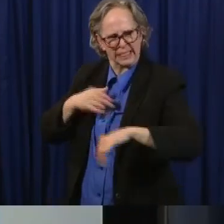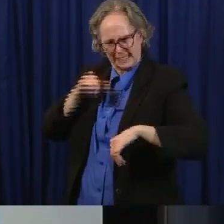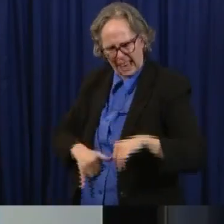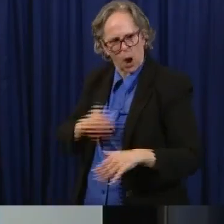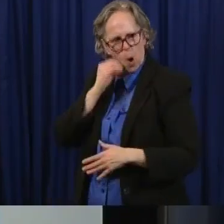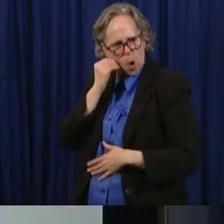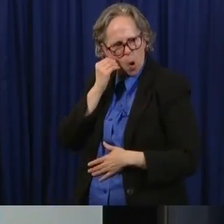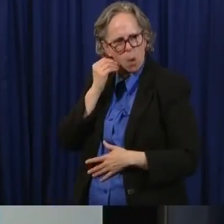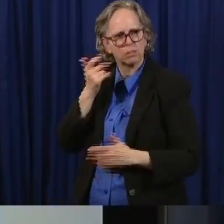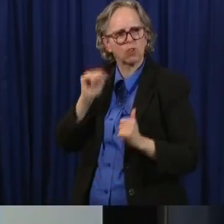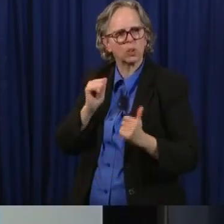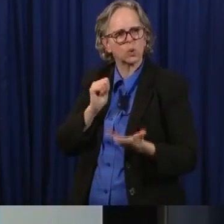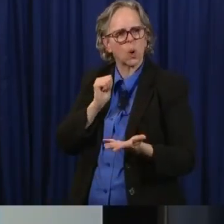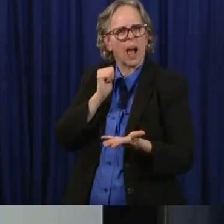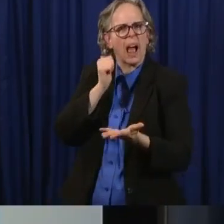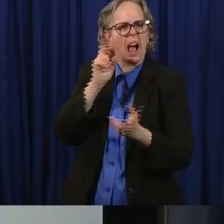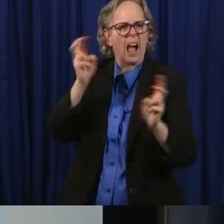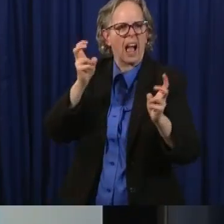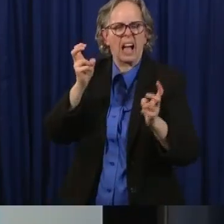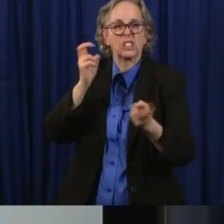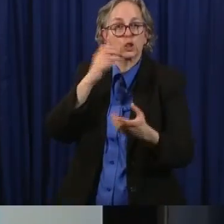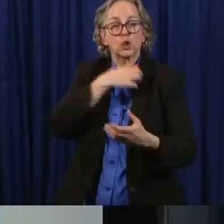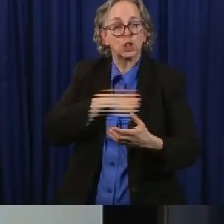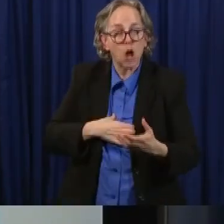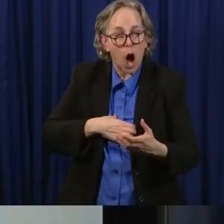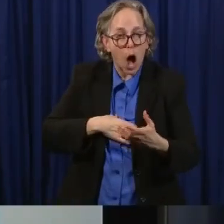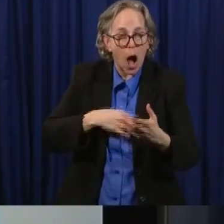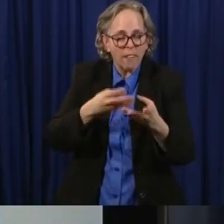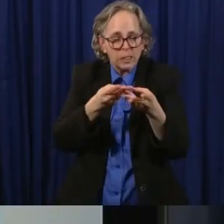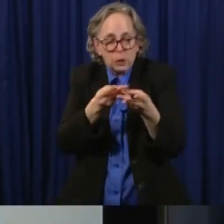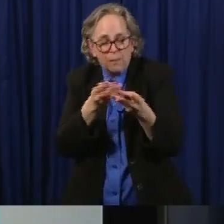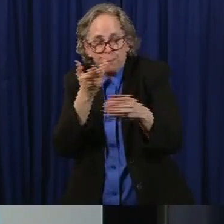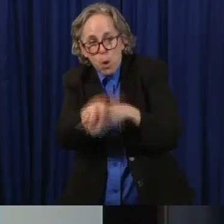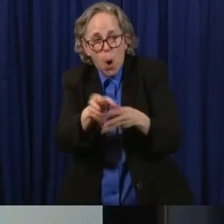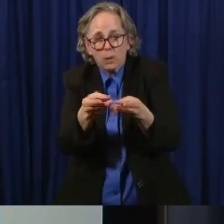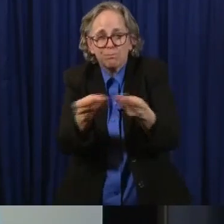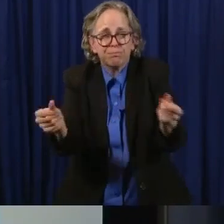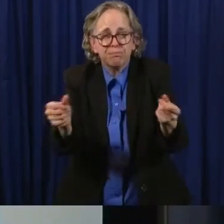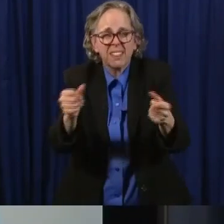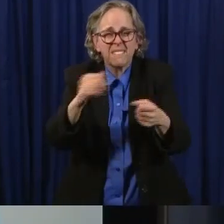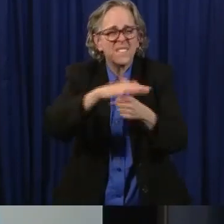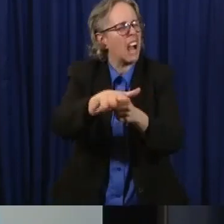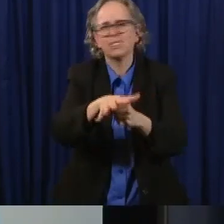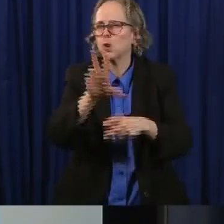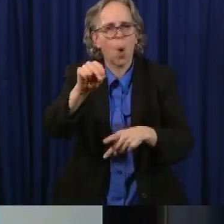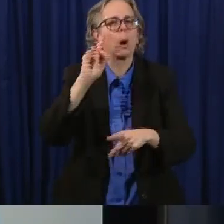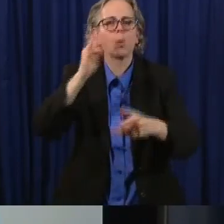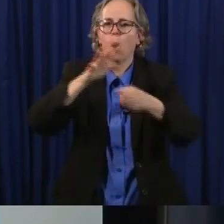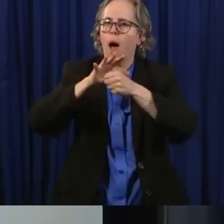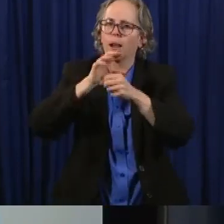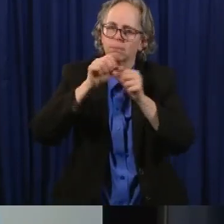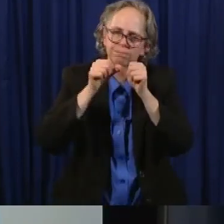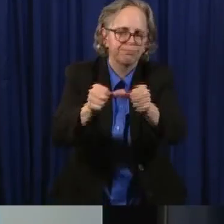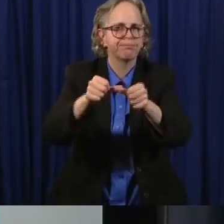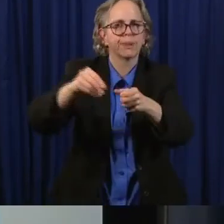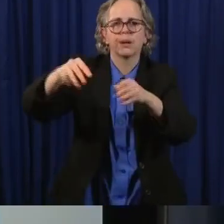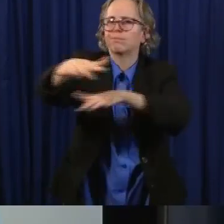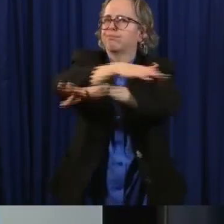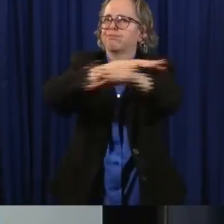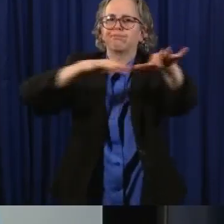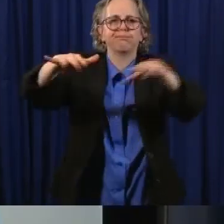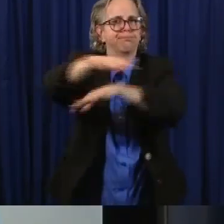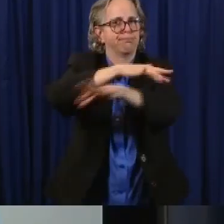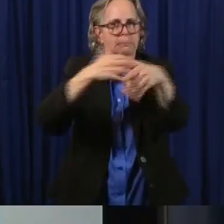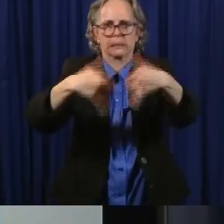And so it is important to note that when we open things up, and Dr. Acton